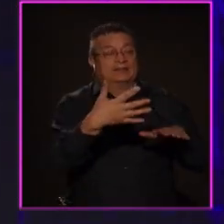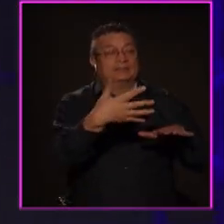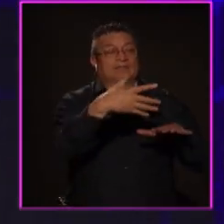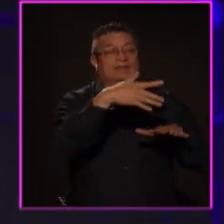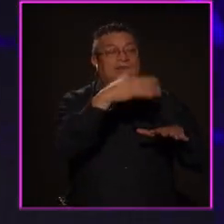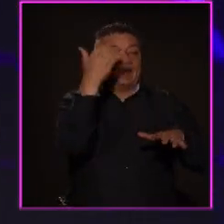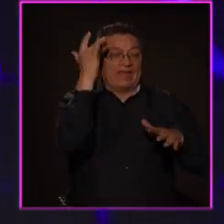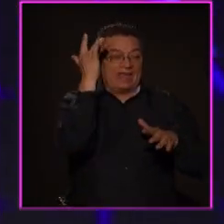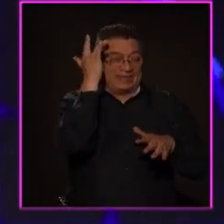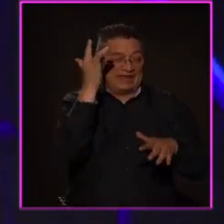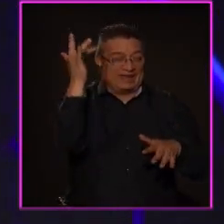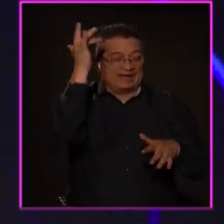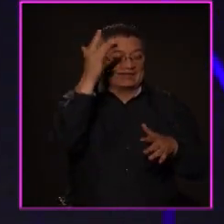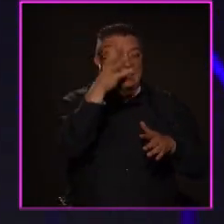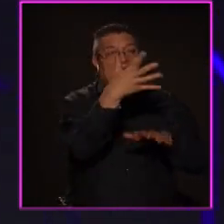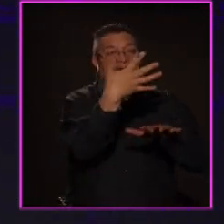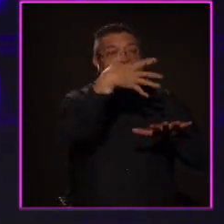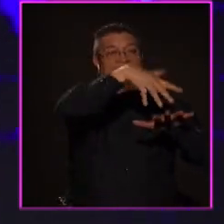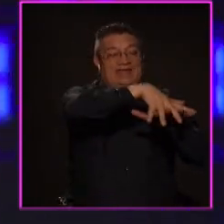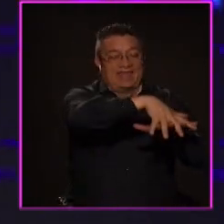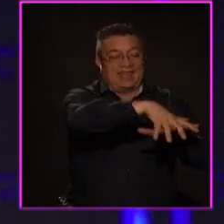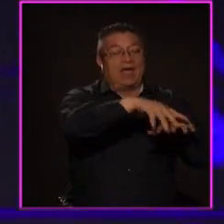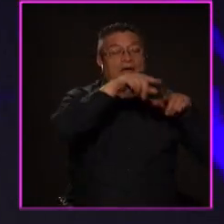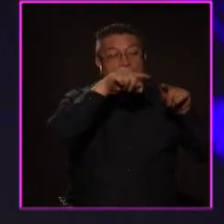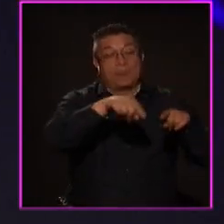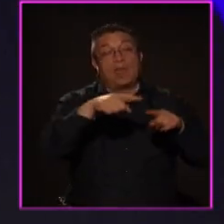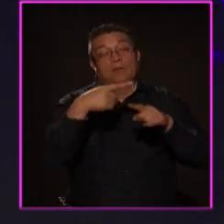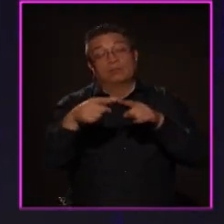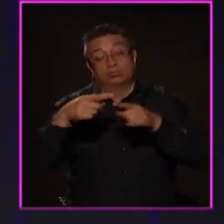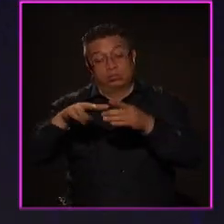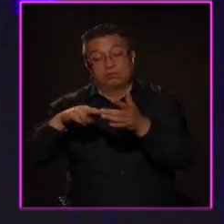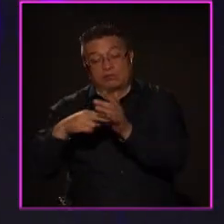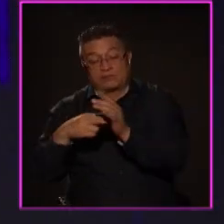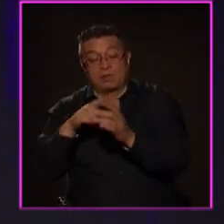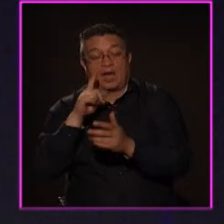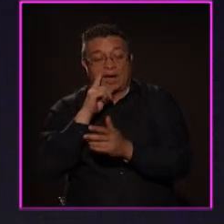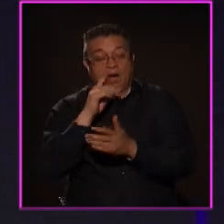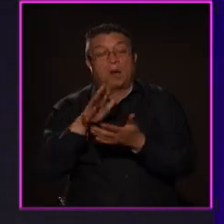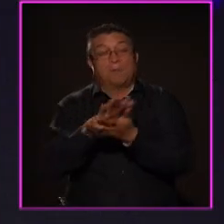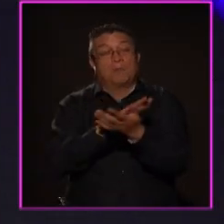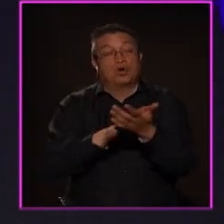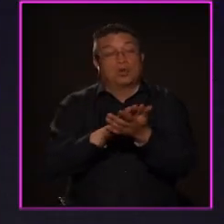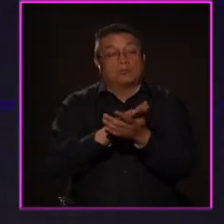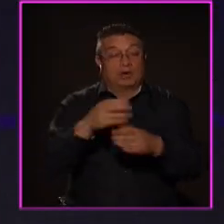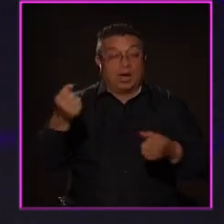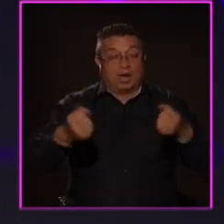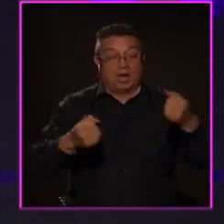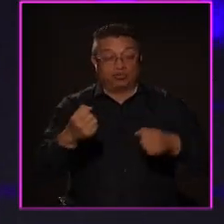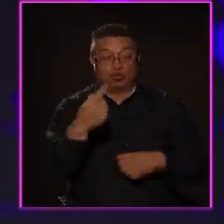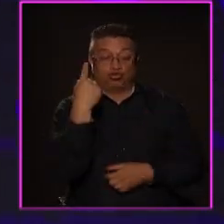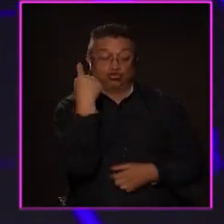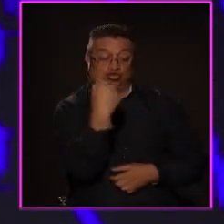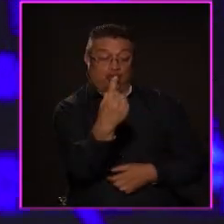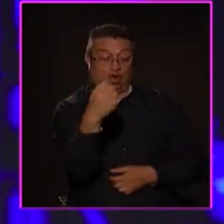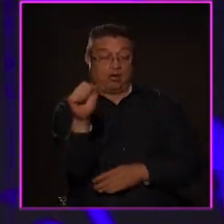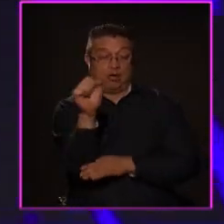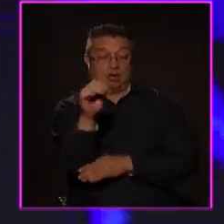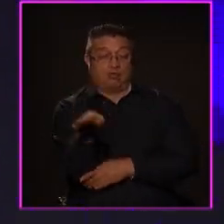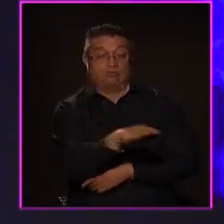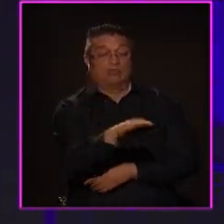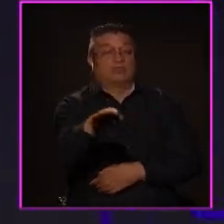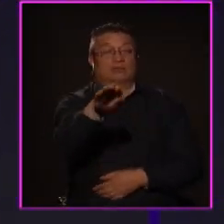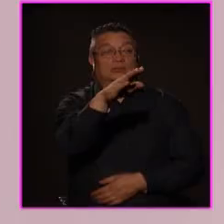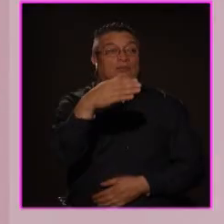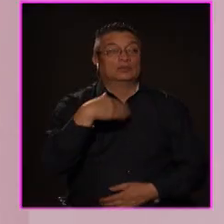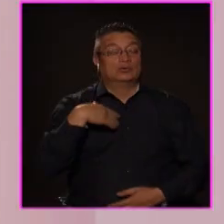problems. So let's say a self-driving vehicle doesn't know what to do in a very unpredictable situation,